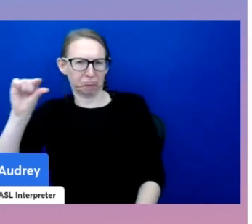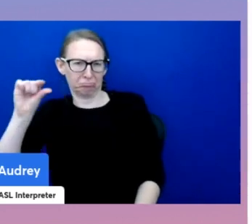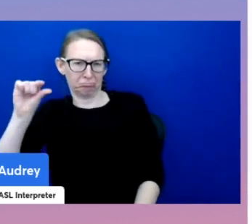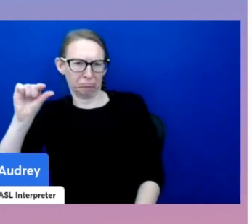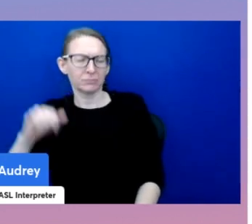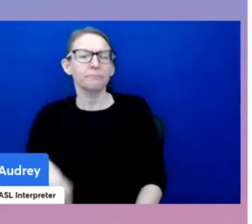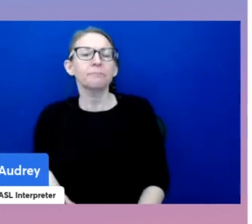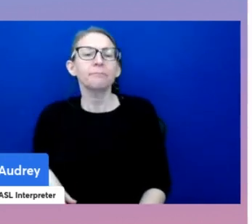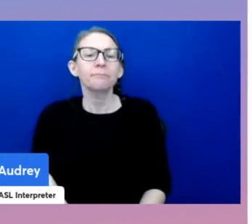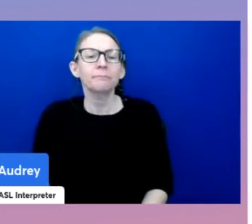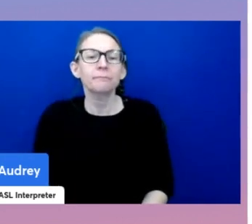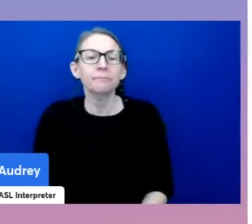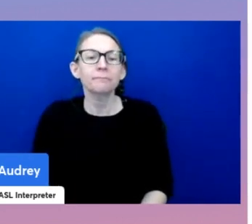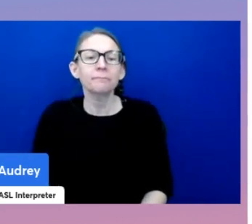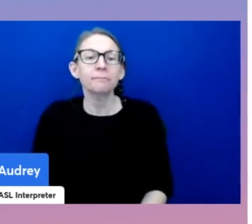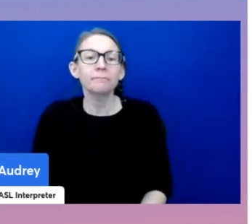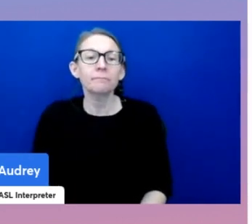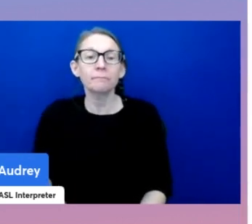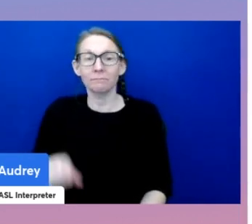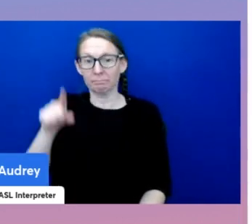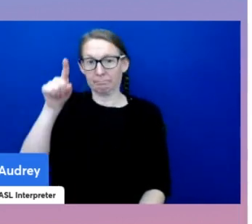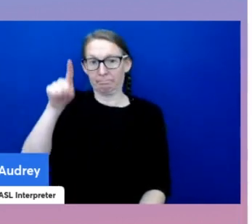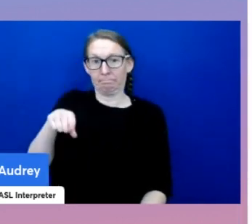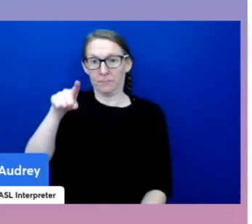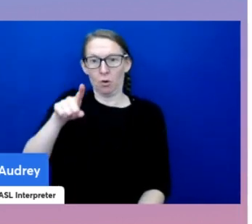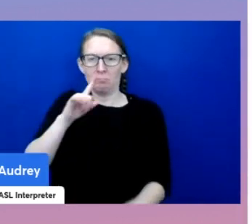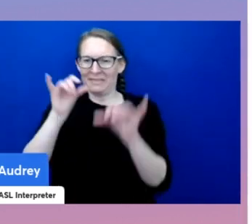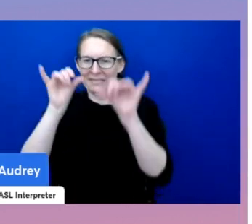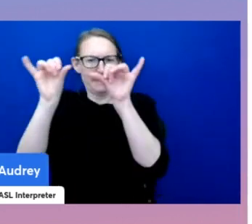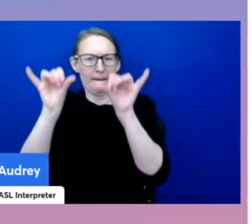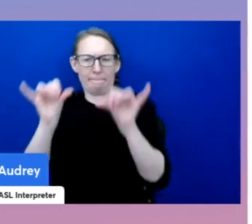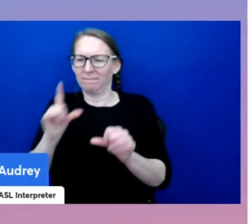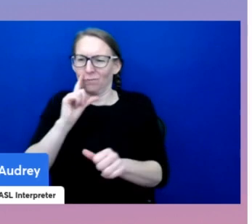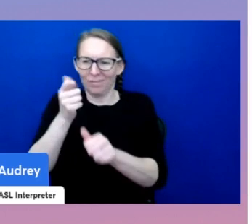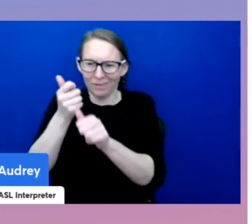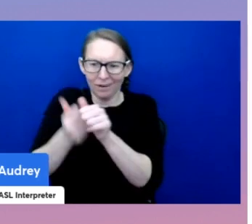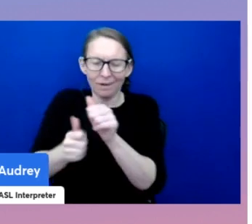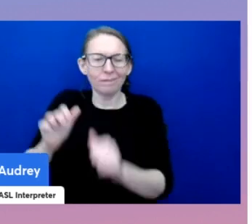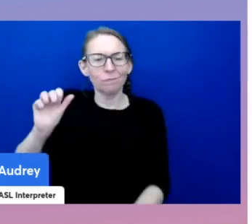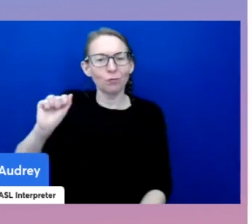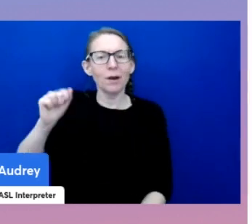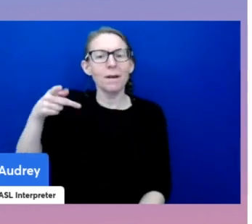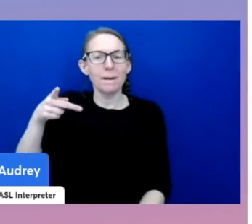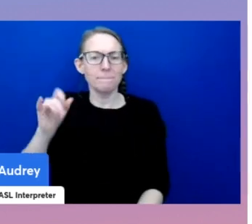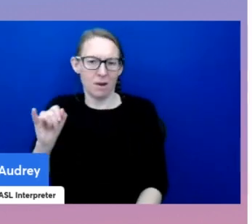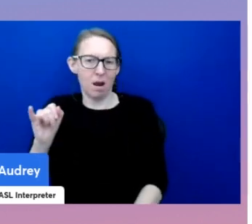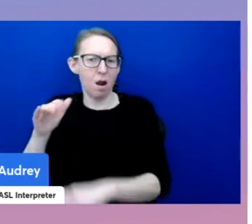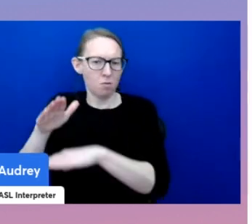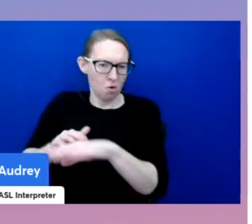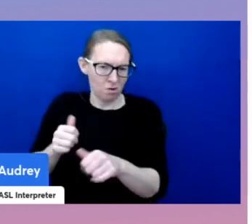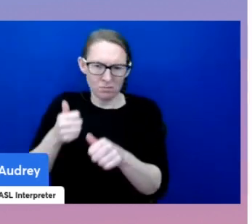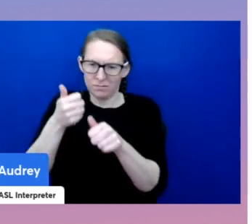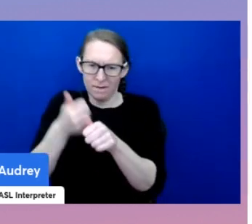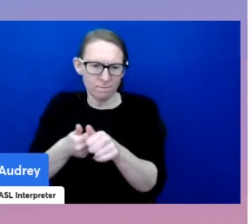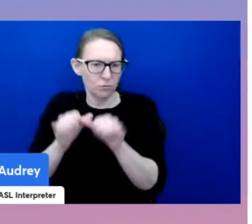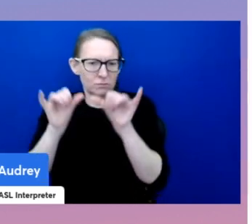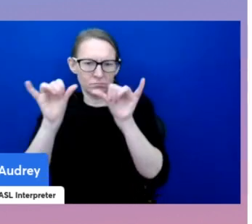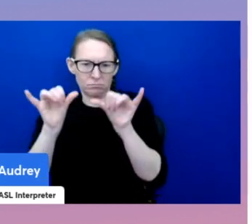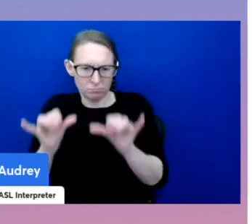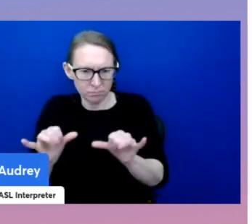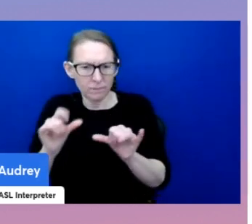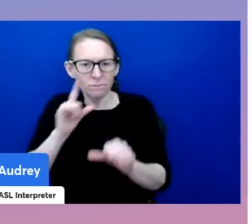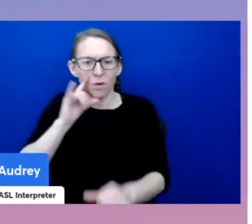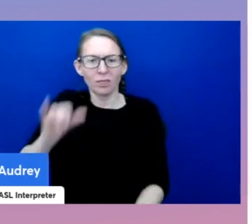This is going to be the same for every single API, for every single API call, every single endpoint for the TFC